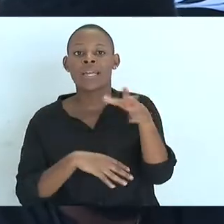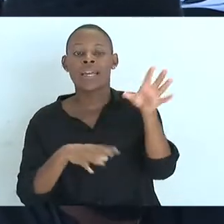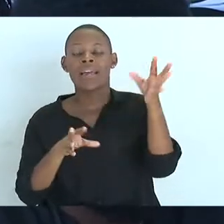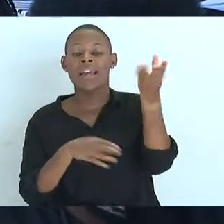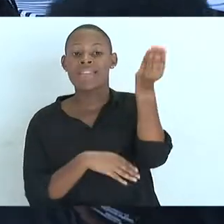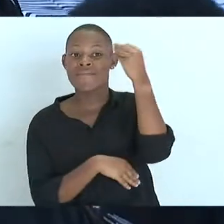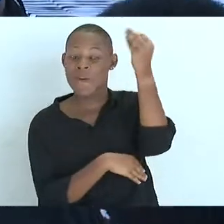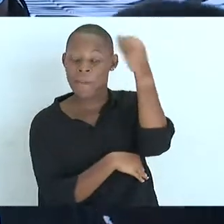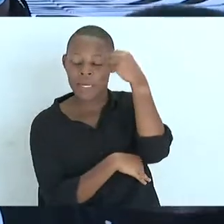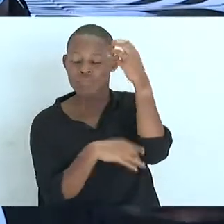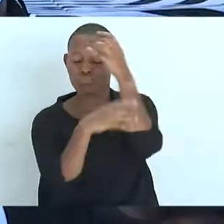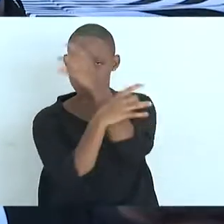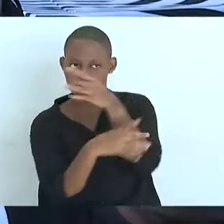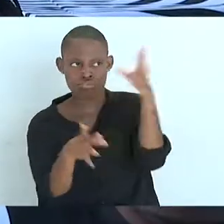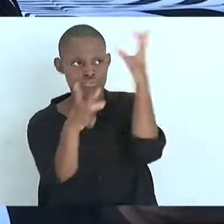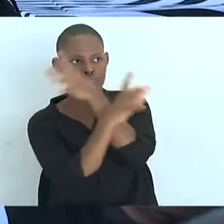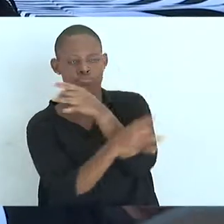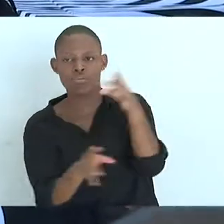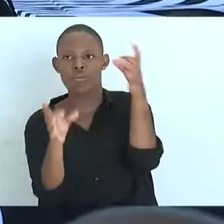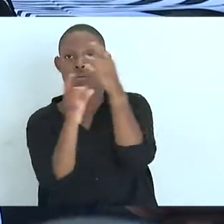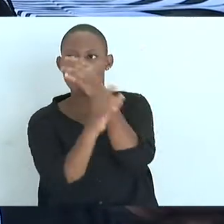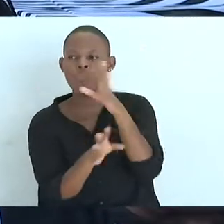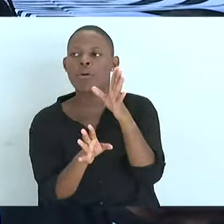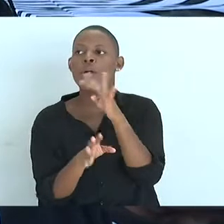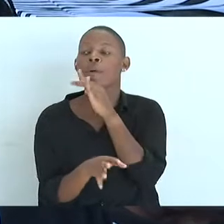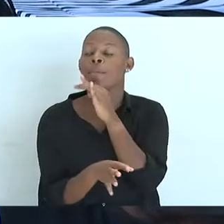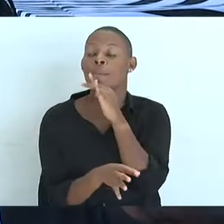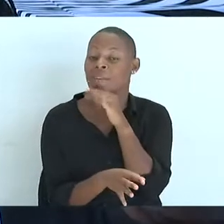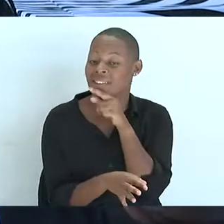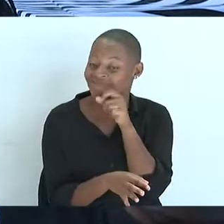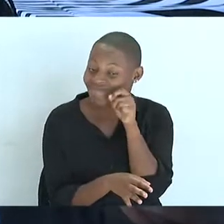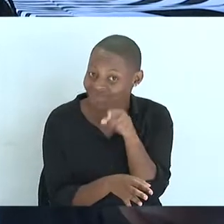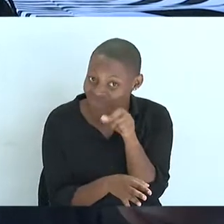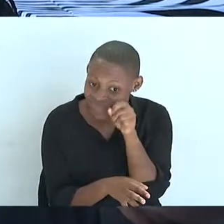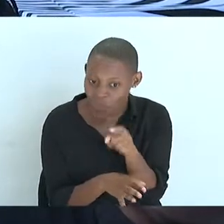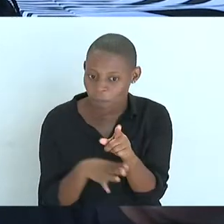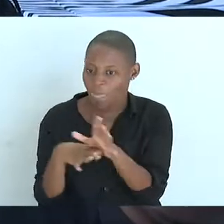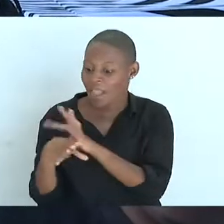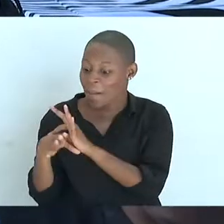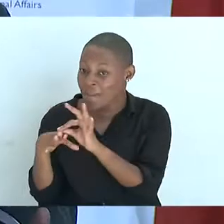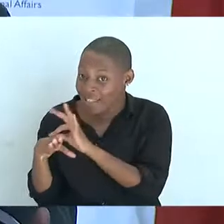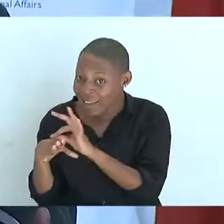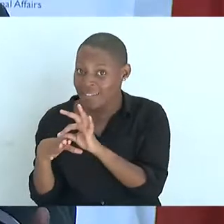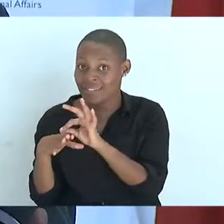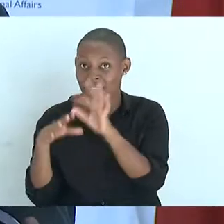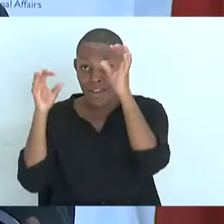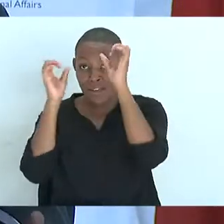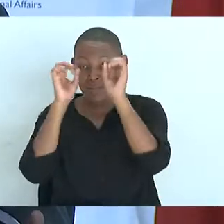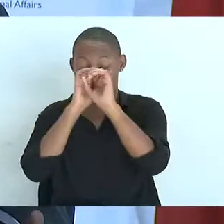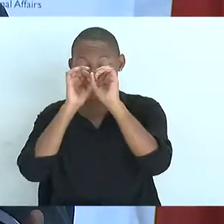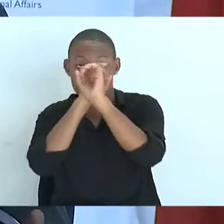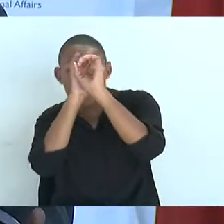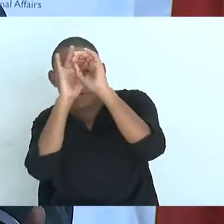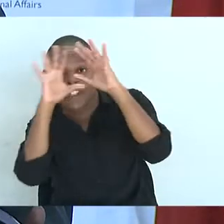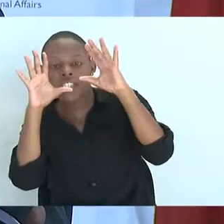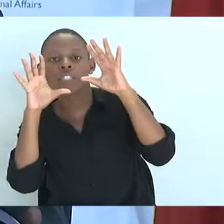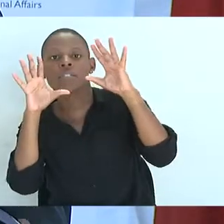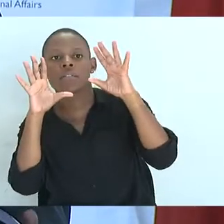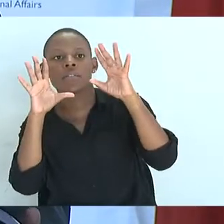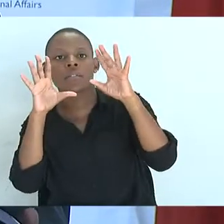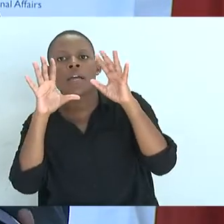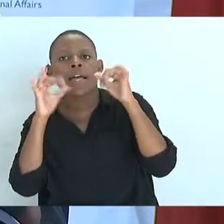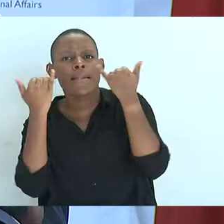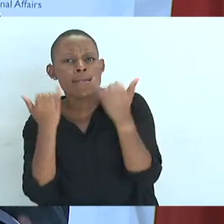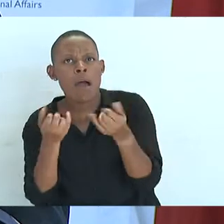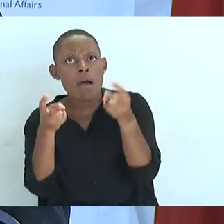govern the implementation of this very inspiring vision. One of the things we're